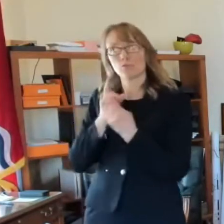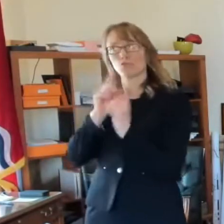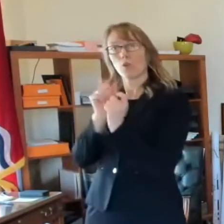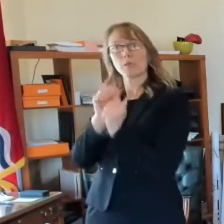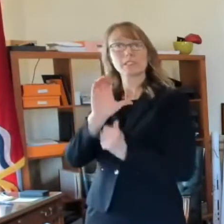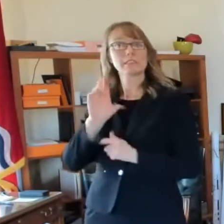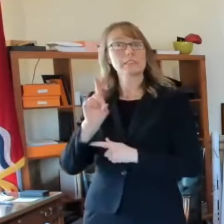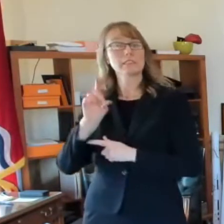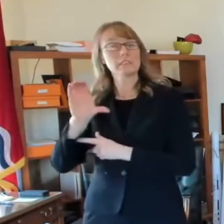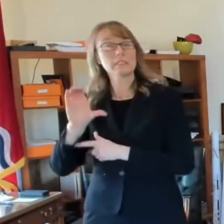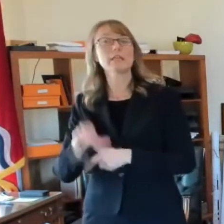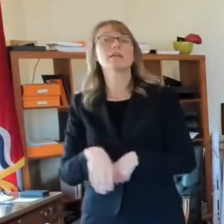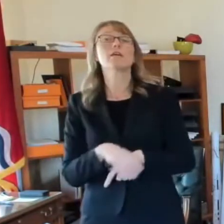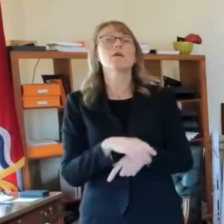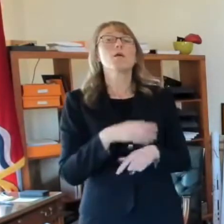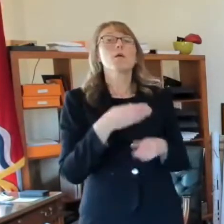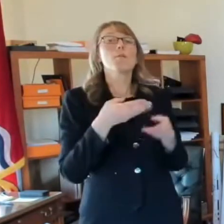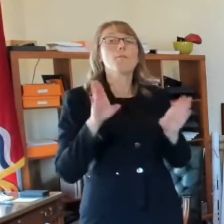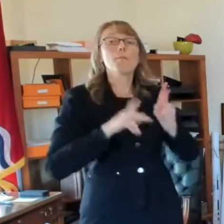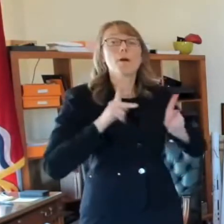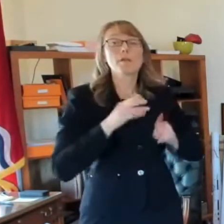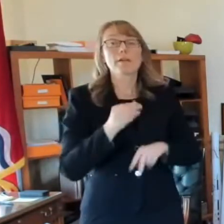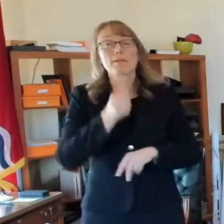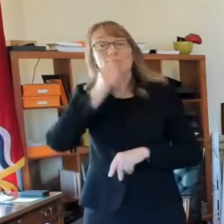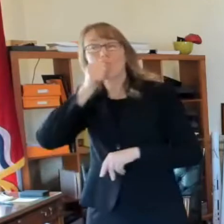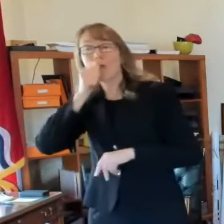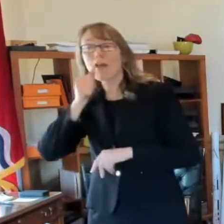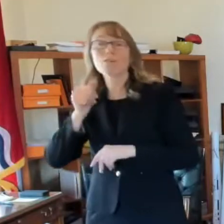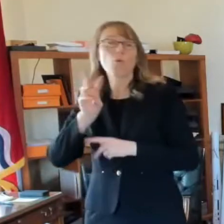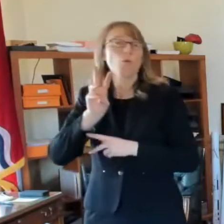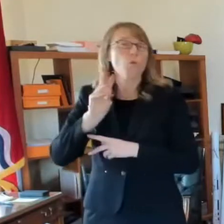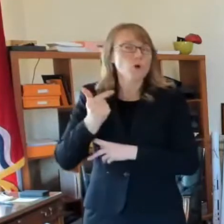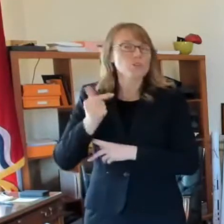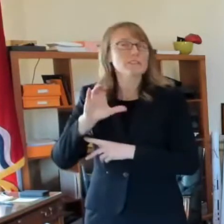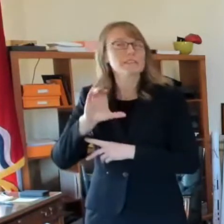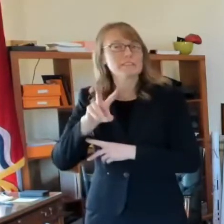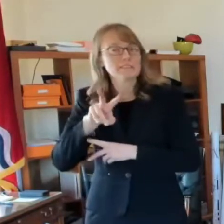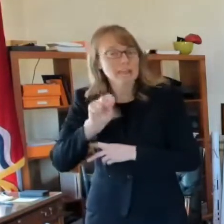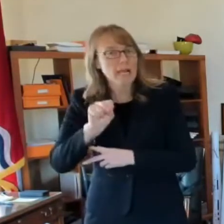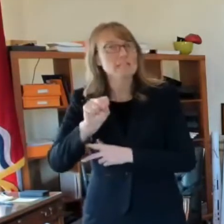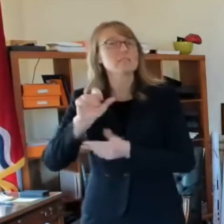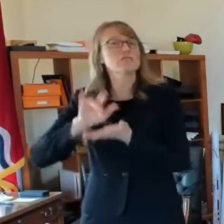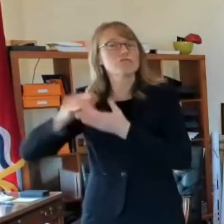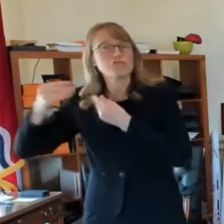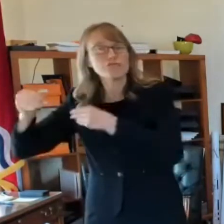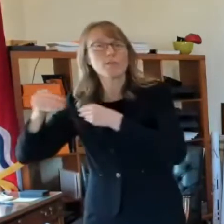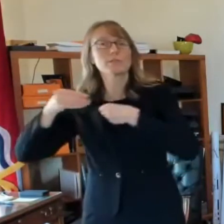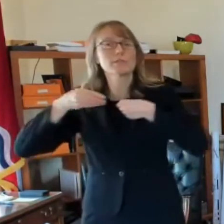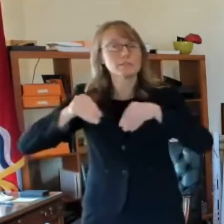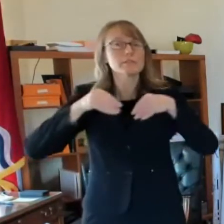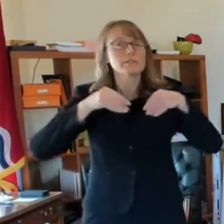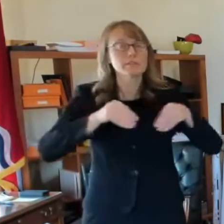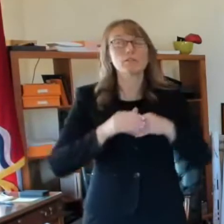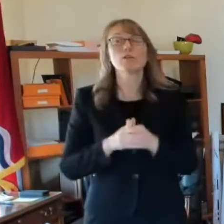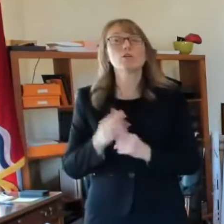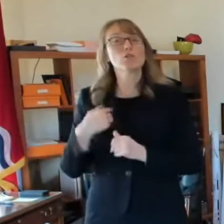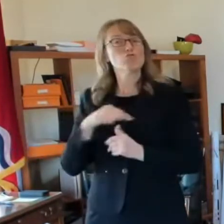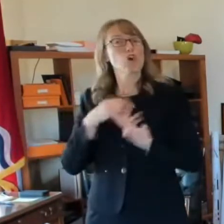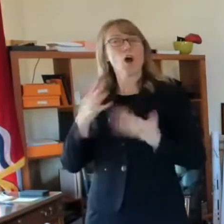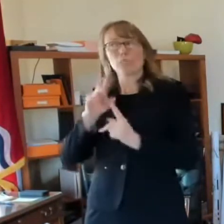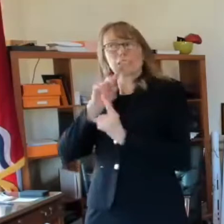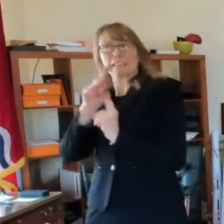when it is able to be available? Yes, I mean that I answered that question I think a minute ago, but basically our health department is working with the